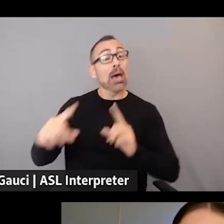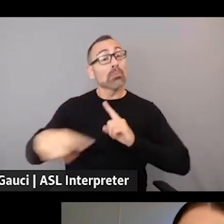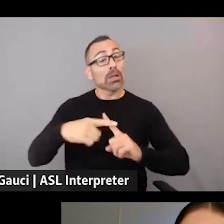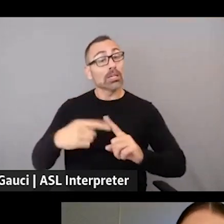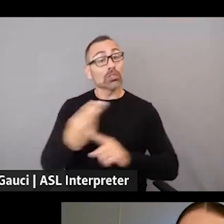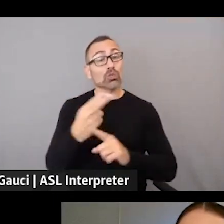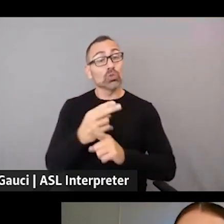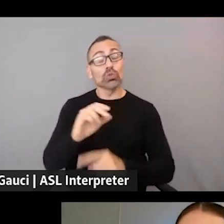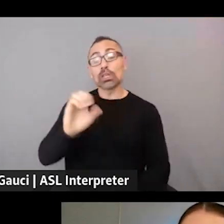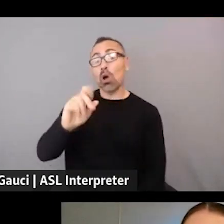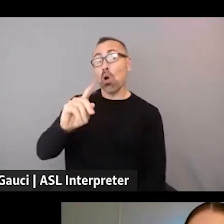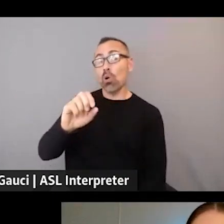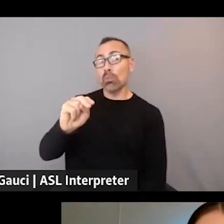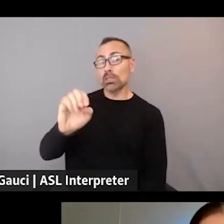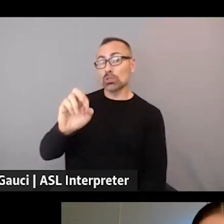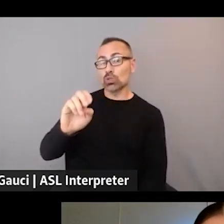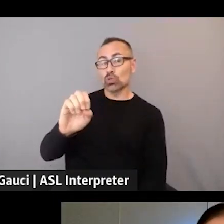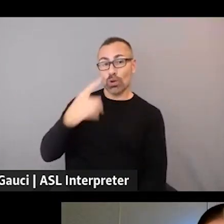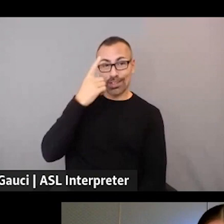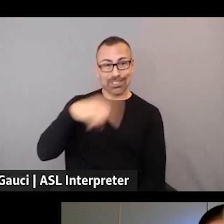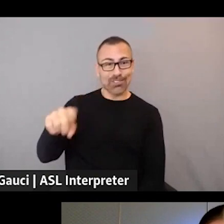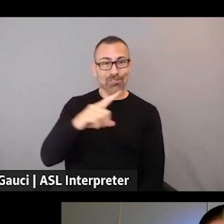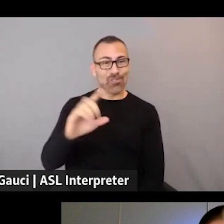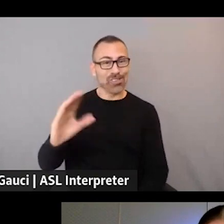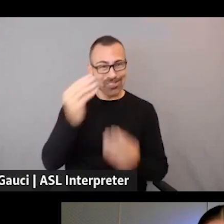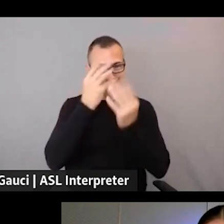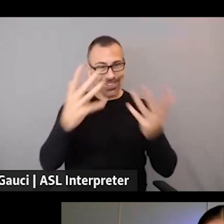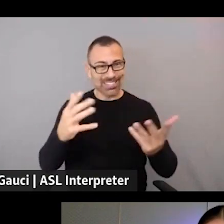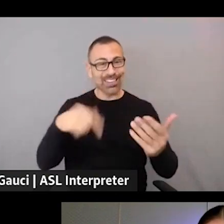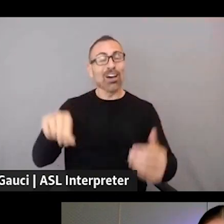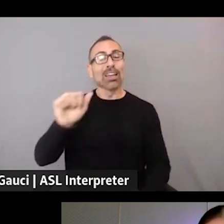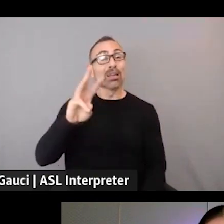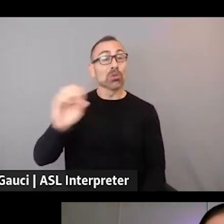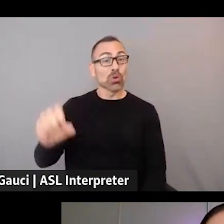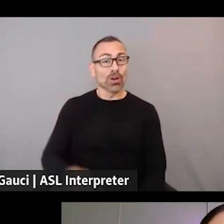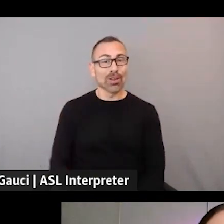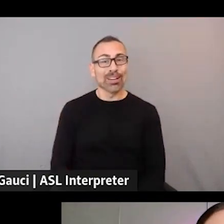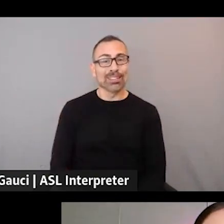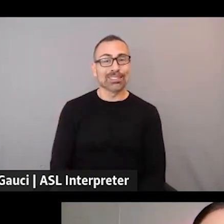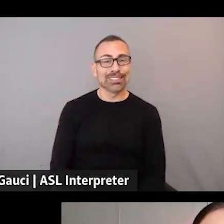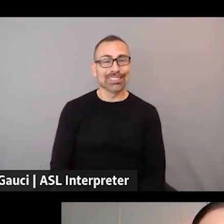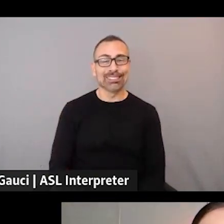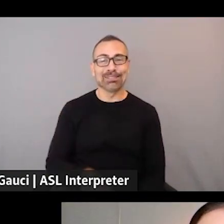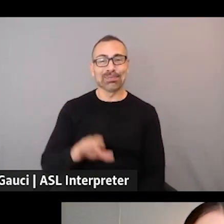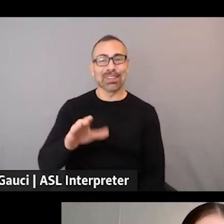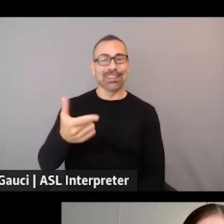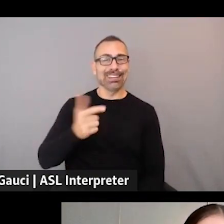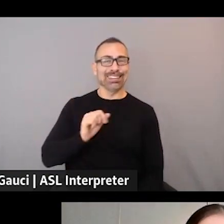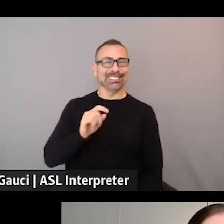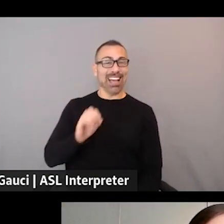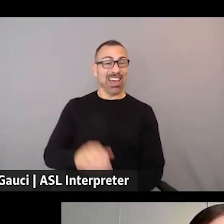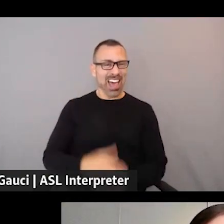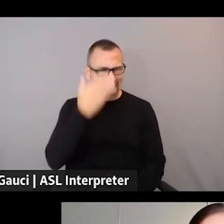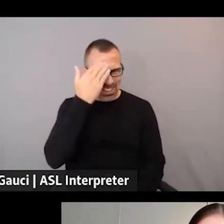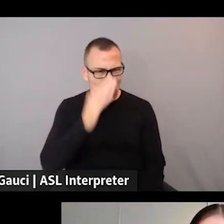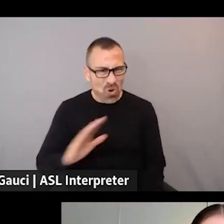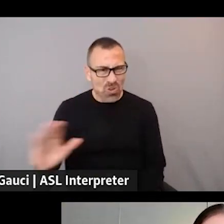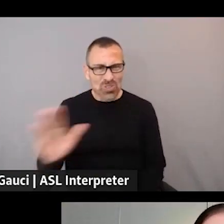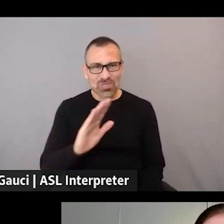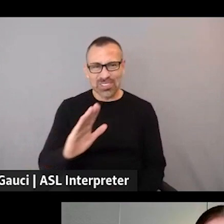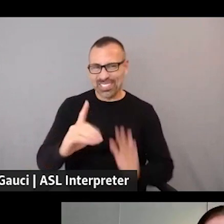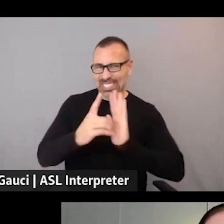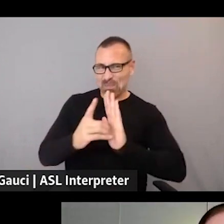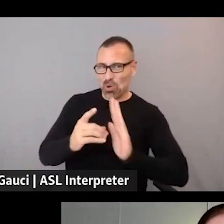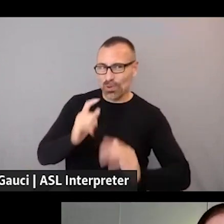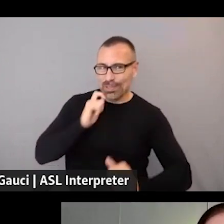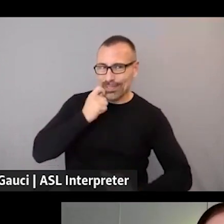AWS. So Sky, you've got a really cool demo for us today. Should we just launch right into it and see what we're talking about?